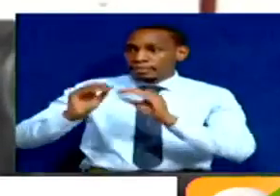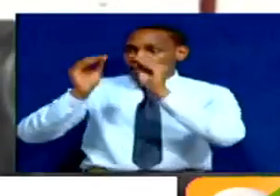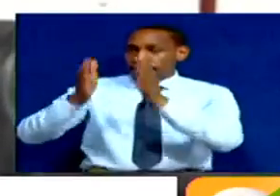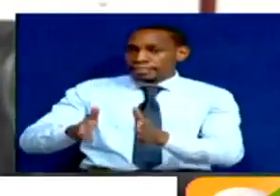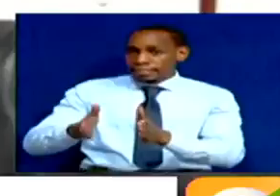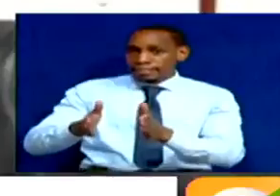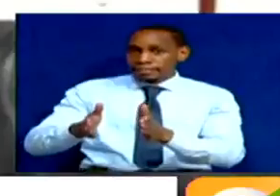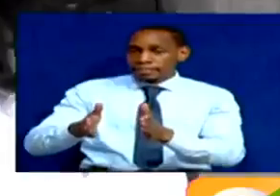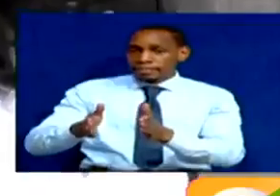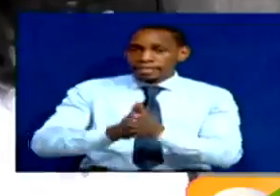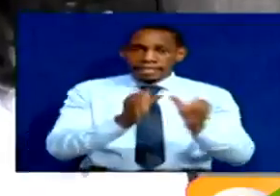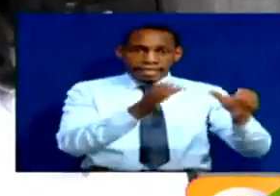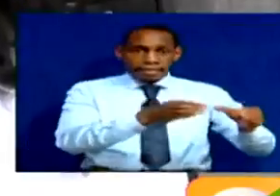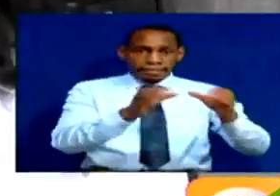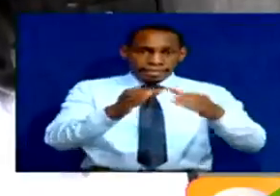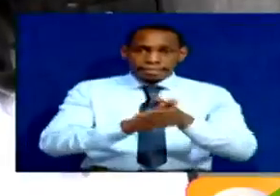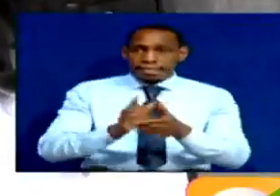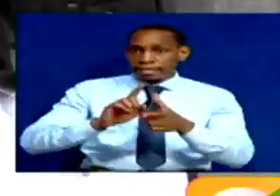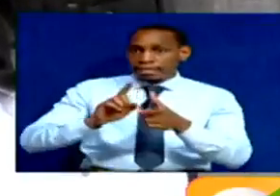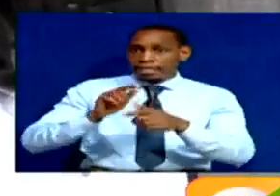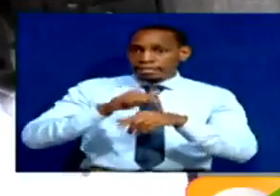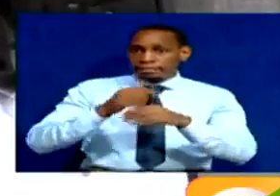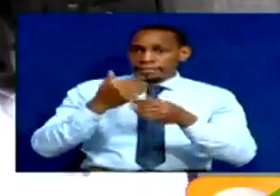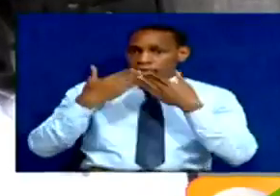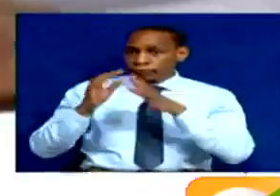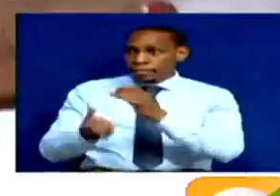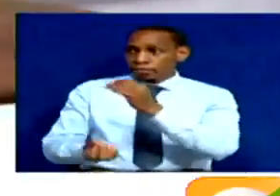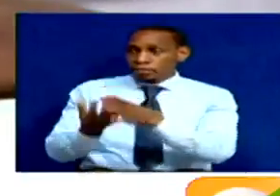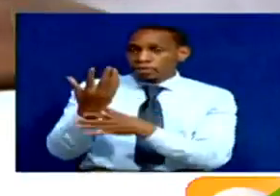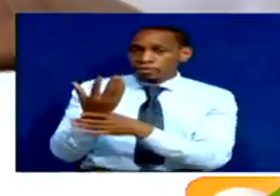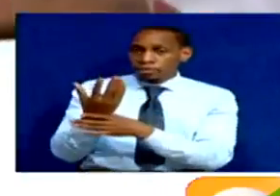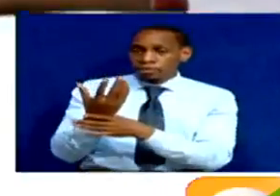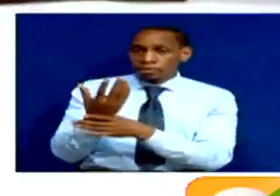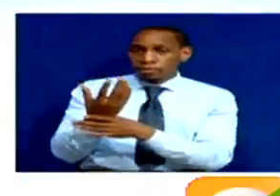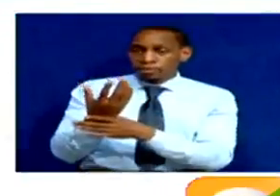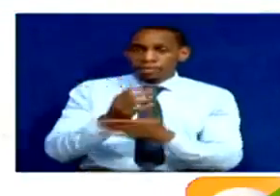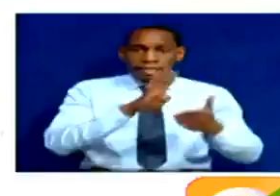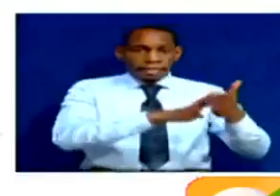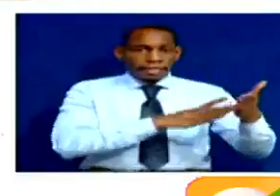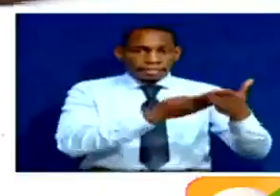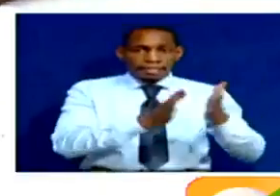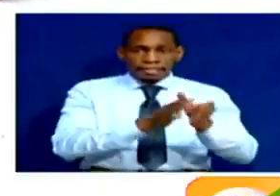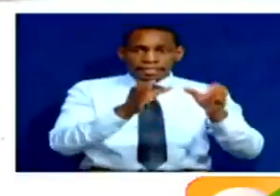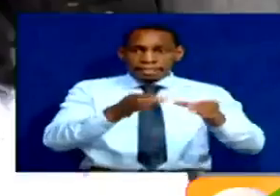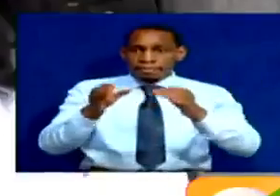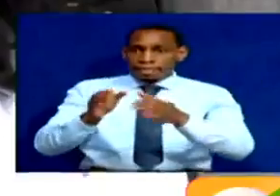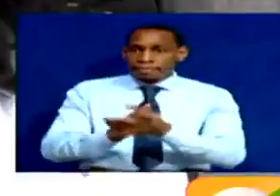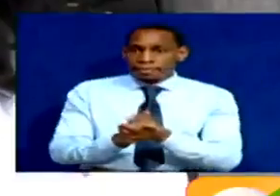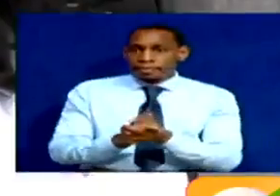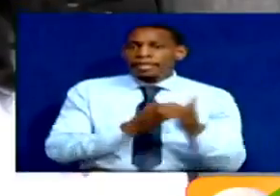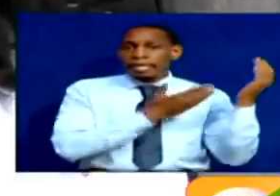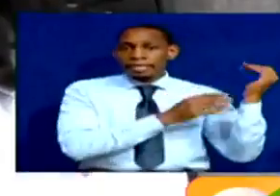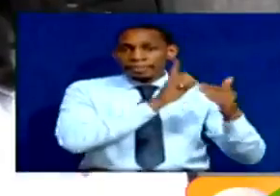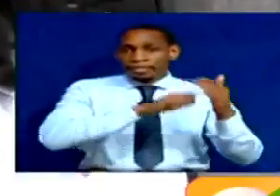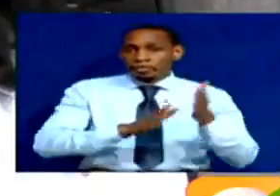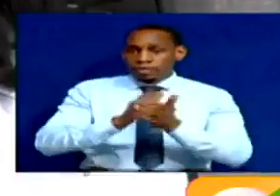teachers or the clubs. And then once we set up credible models from these clubs, then it is